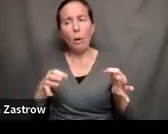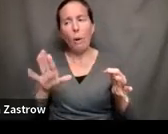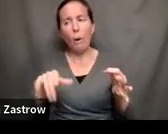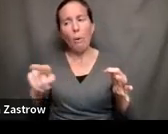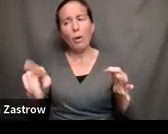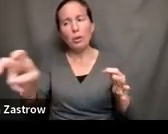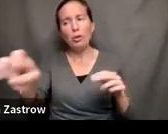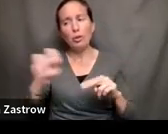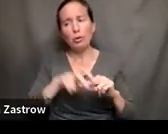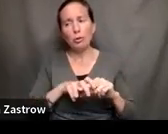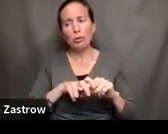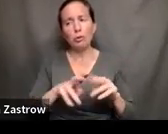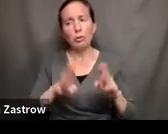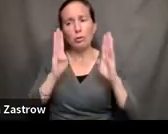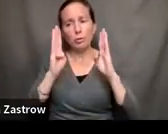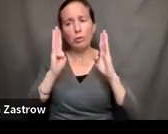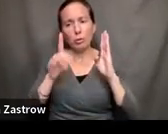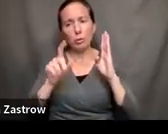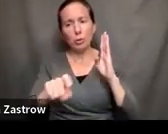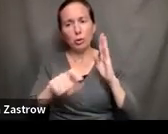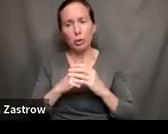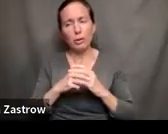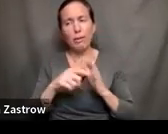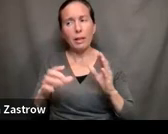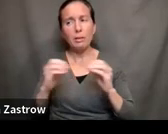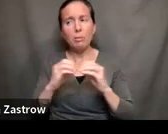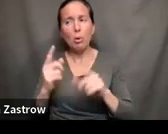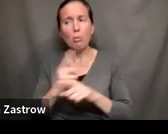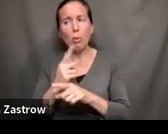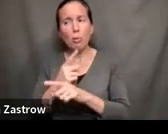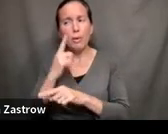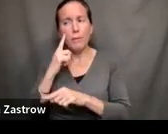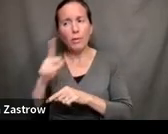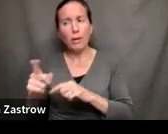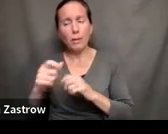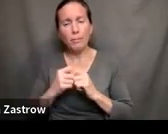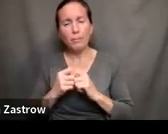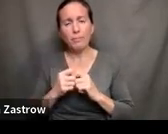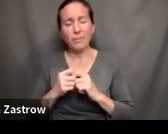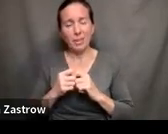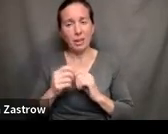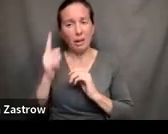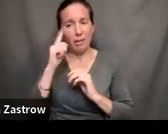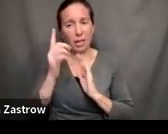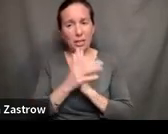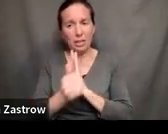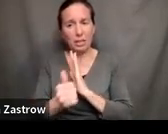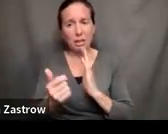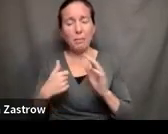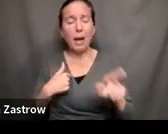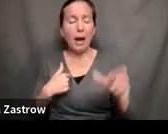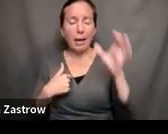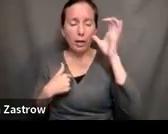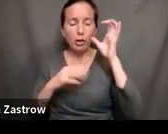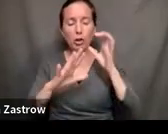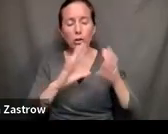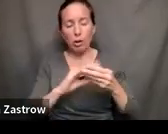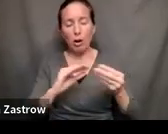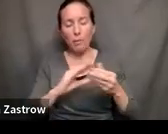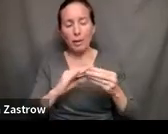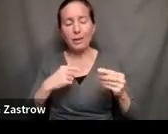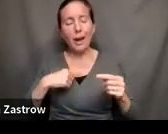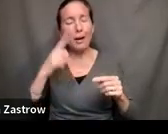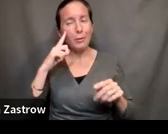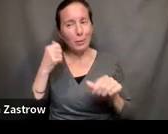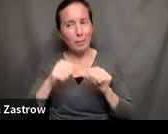a table mm-hmm. was appropriate for them, then could that still be considered? Although I hear what you're saying. I remember that dead